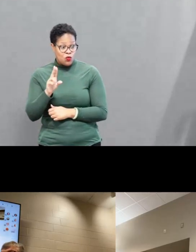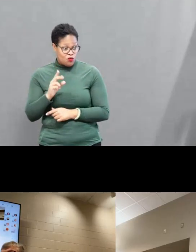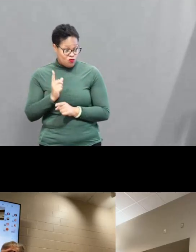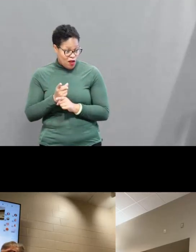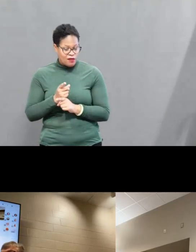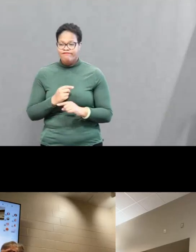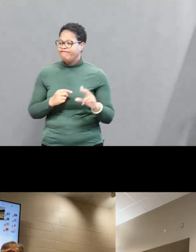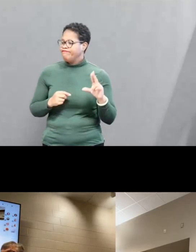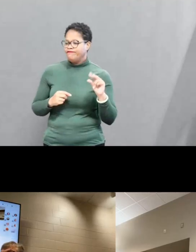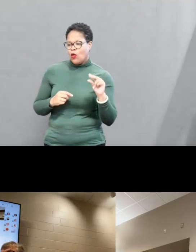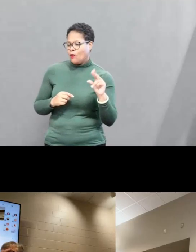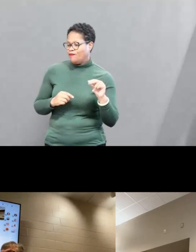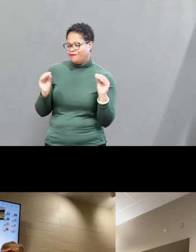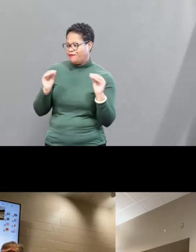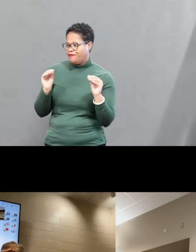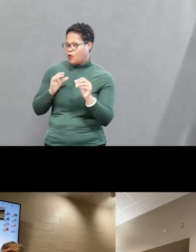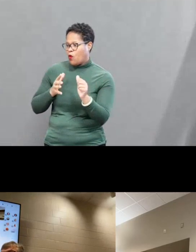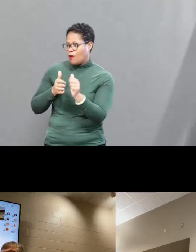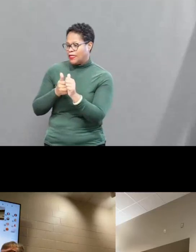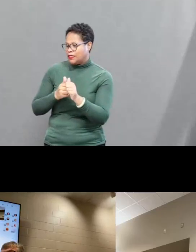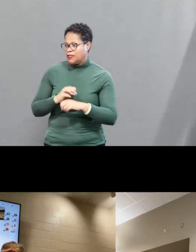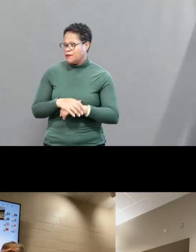Okay. unfortunately.